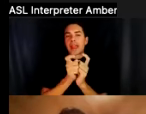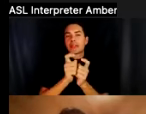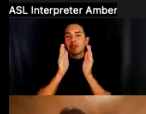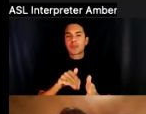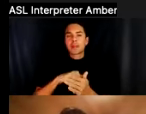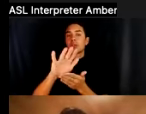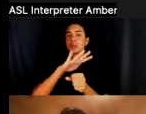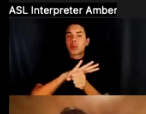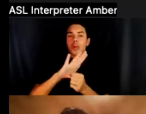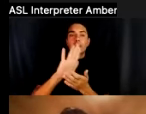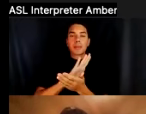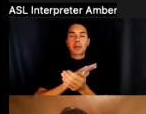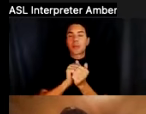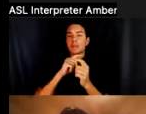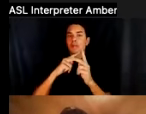controversial, let me see if I can get